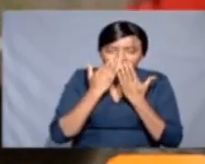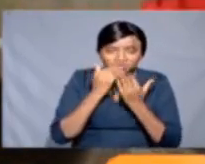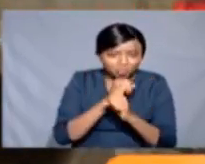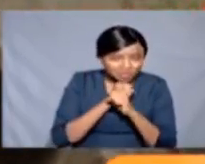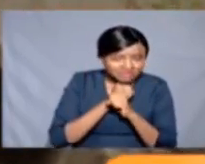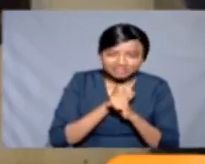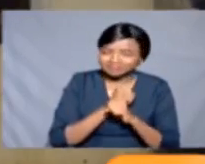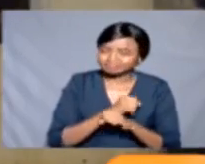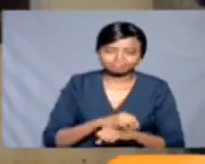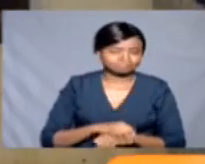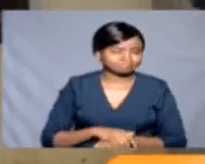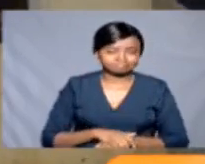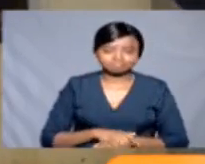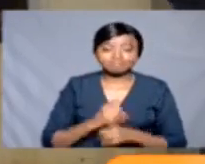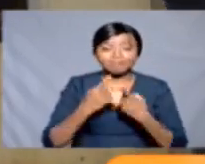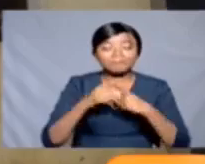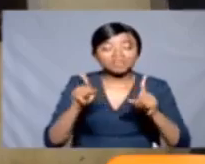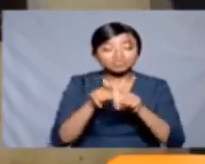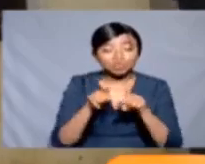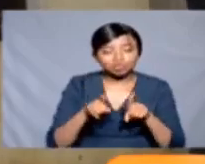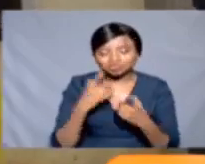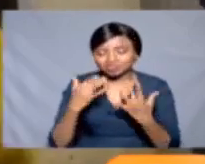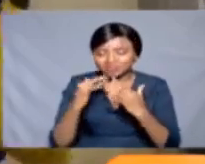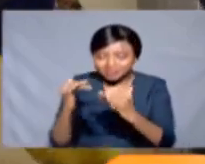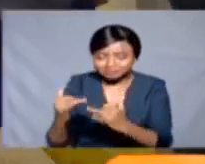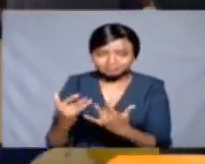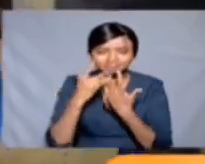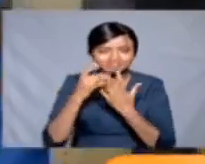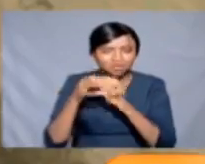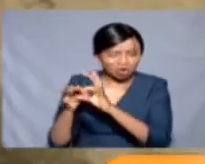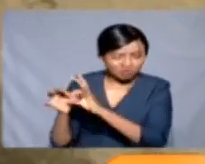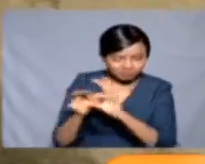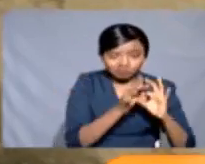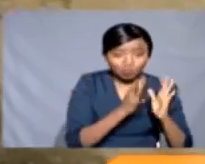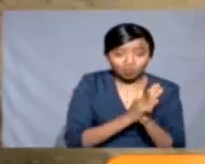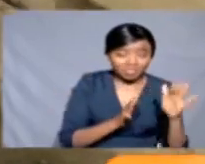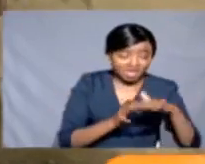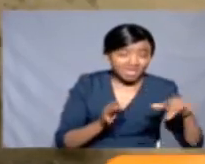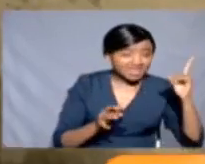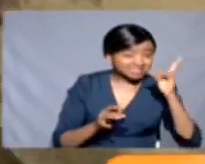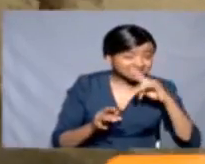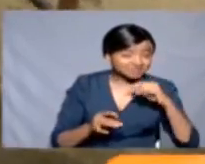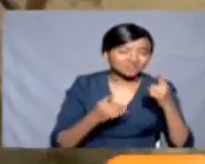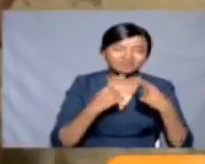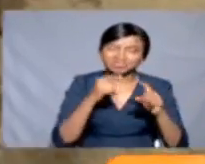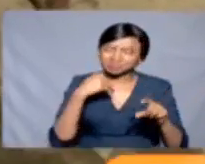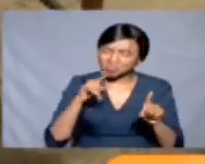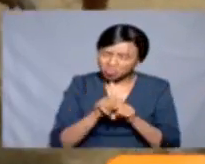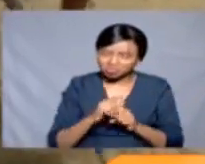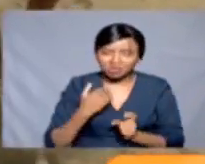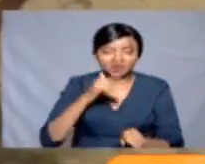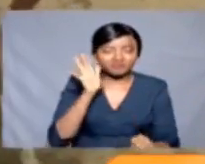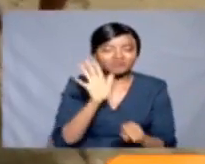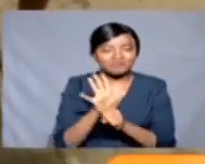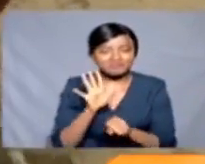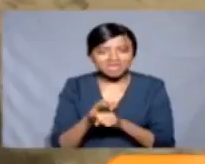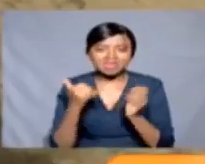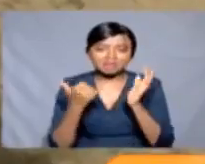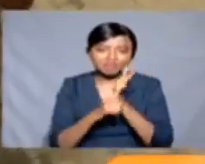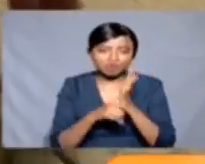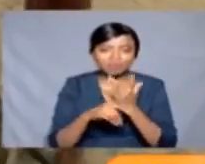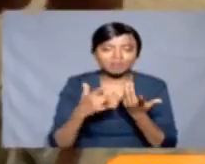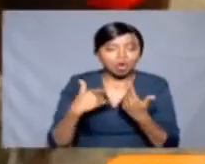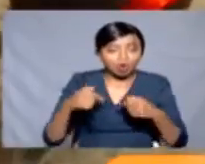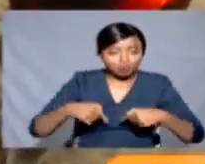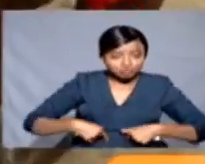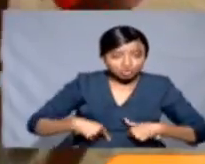of Dandora. Even though not directly linked to the dump site, we establish that there are many cases of stomach and lung